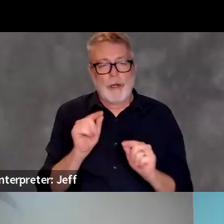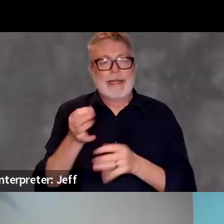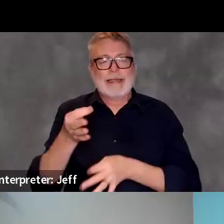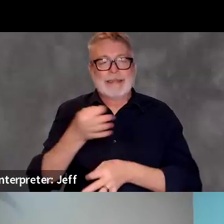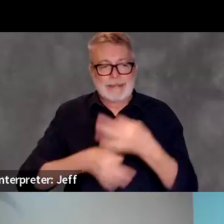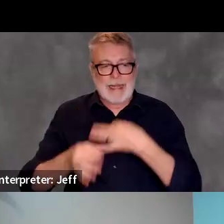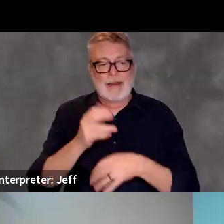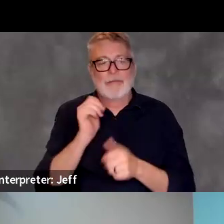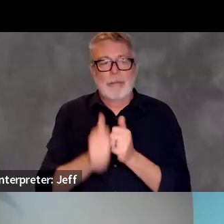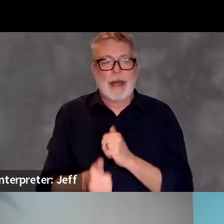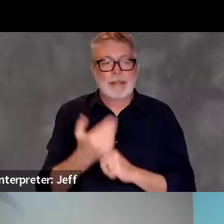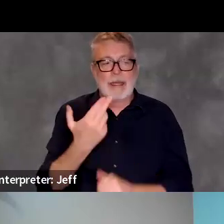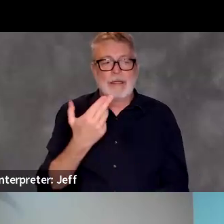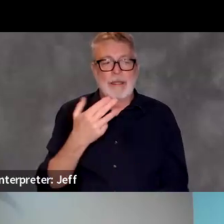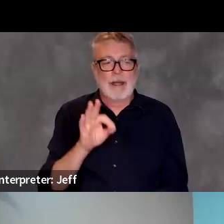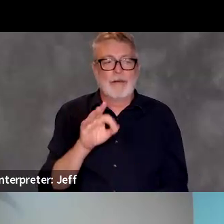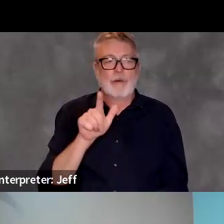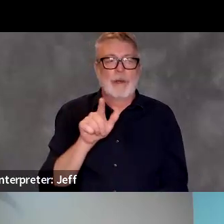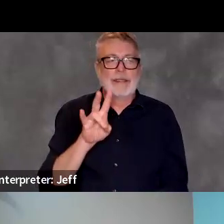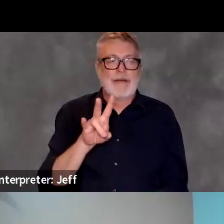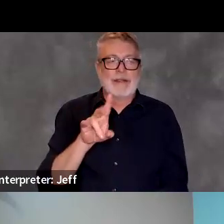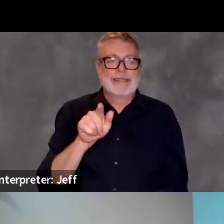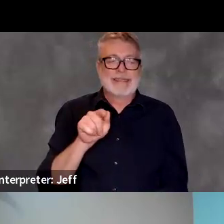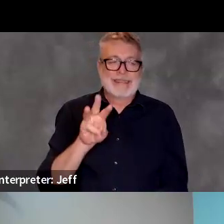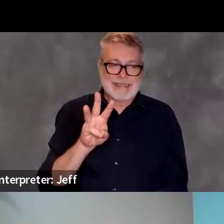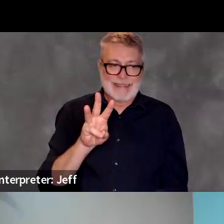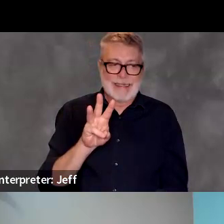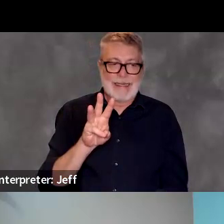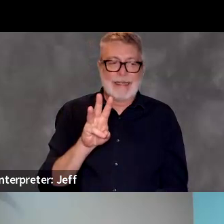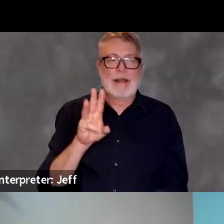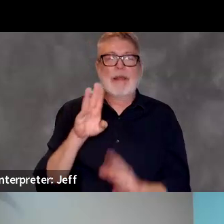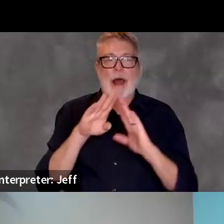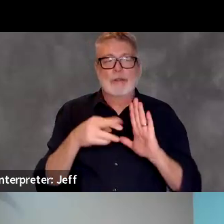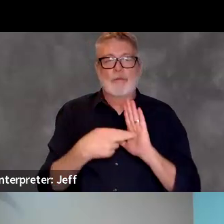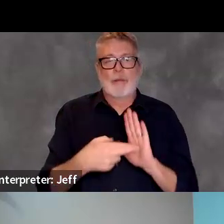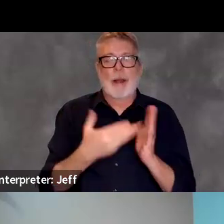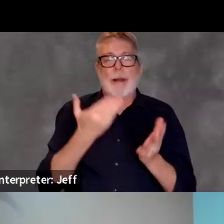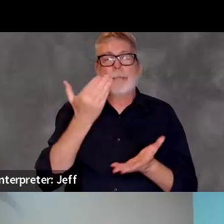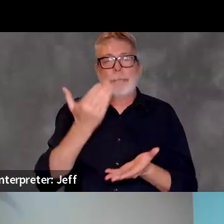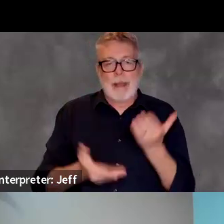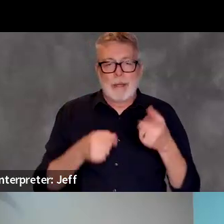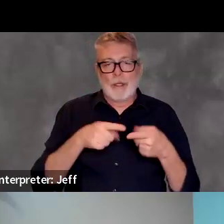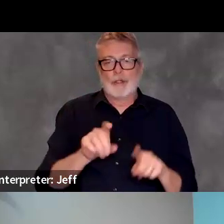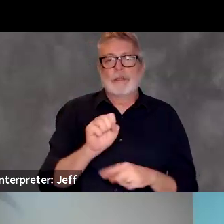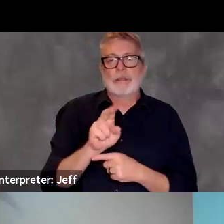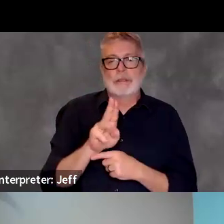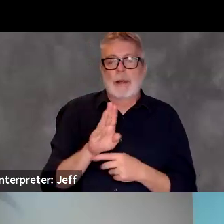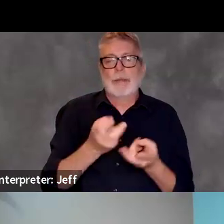of passing House File 2716, the House may, during the subcommittee